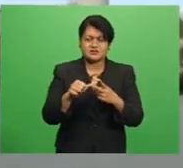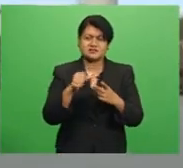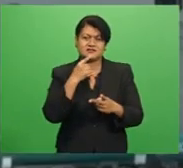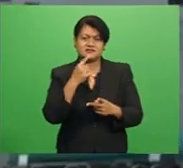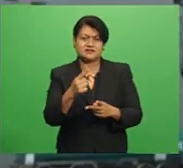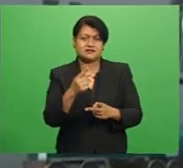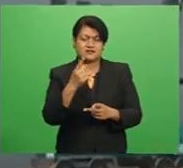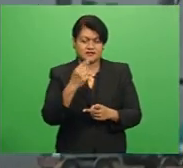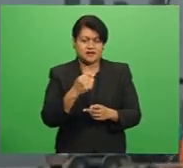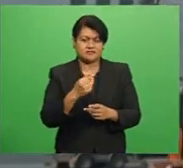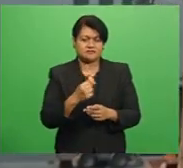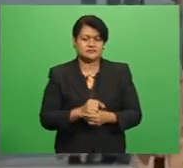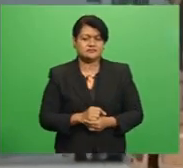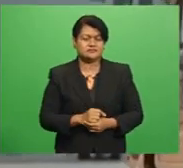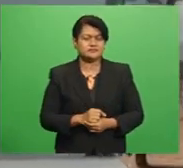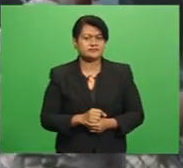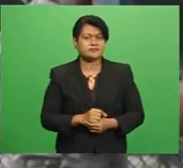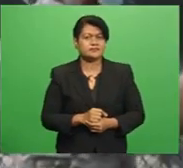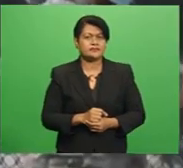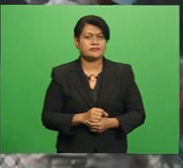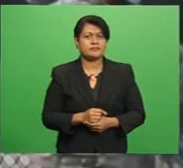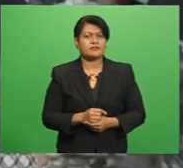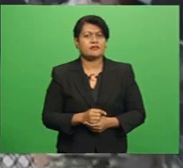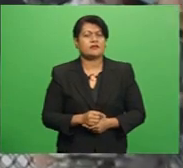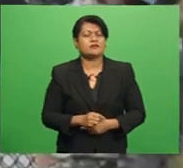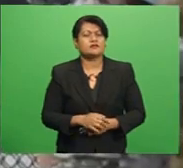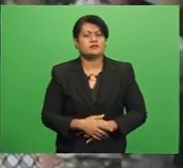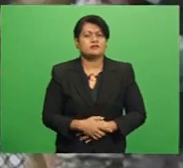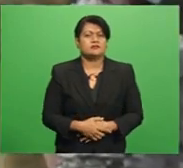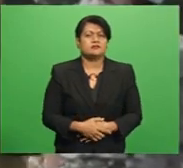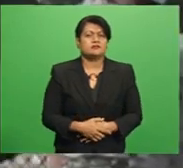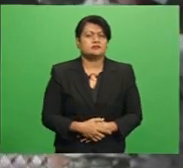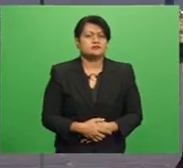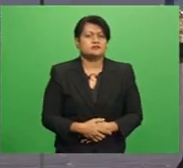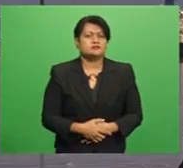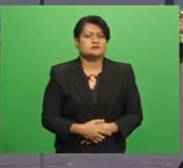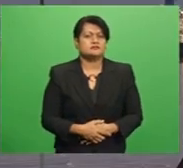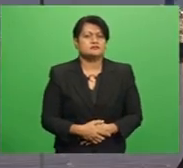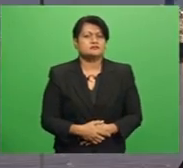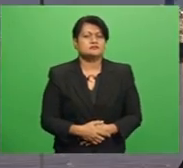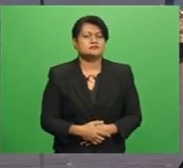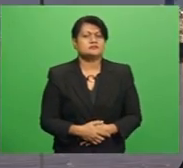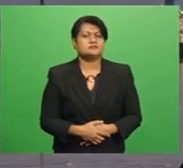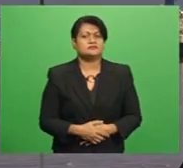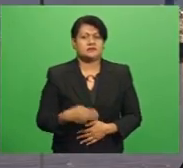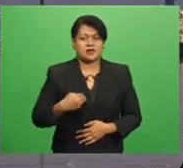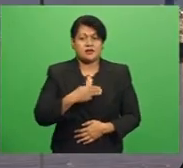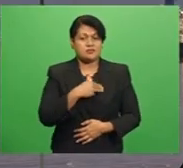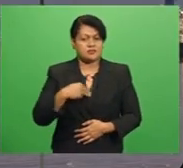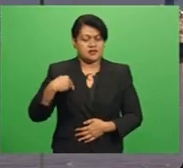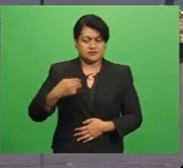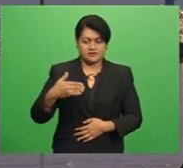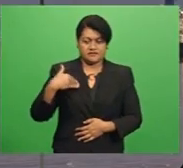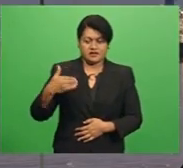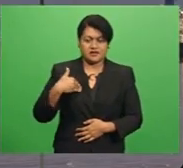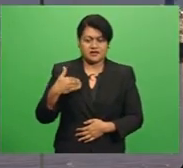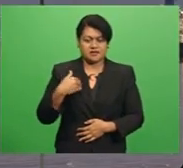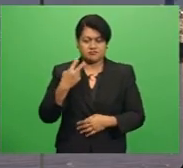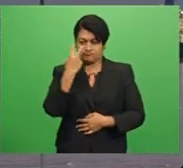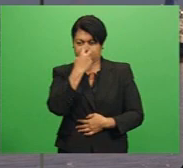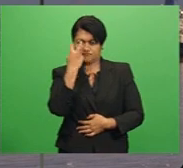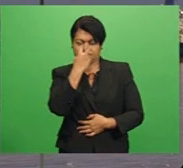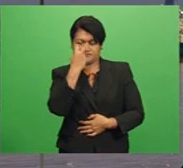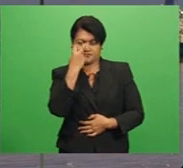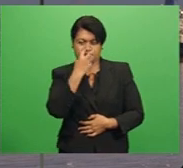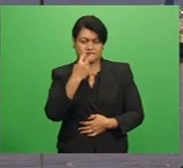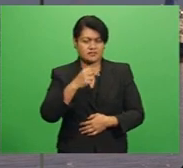humanitarian assistance. Venina Rakautonga, FBC News. The Ministry of Health is keeping a close eye on